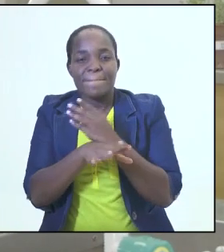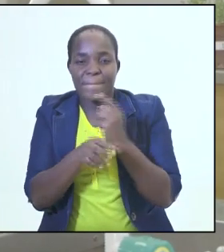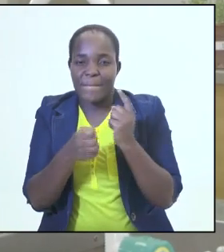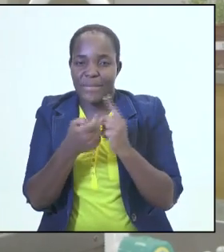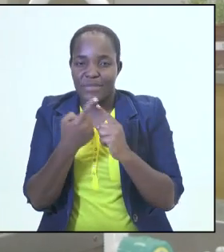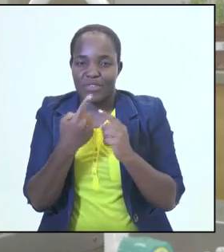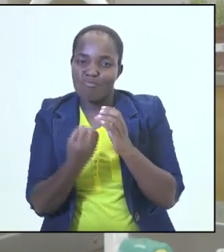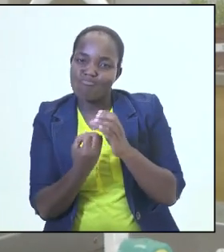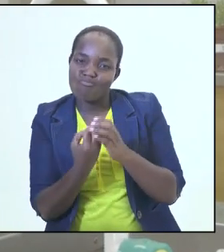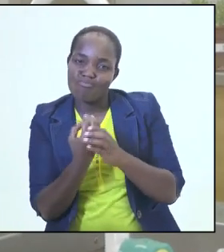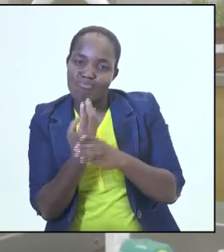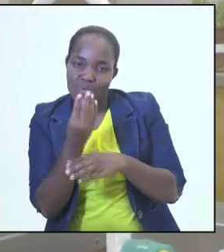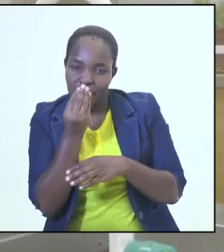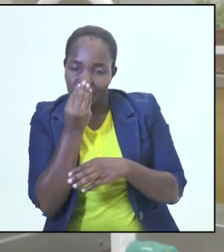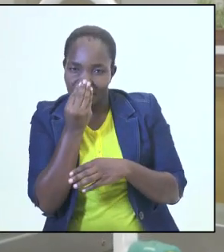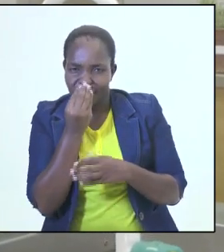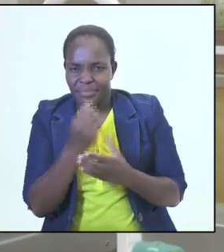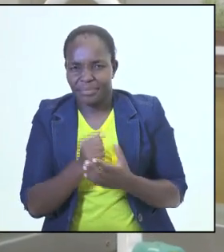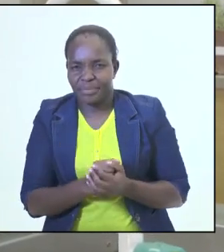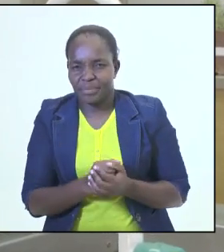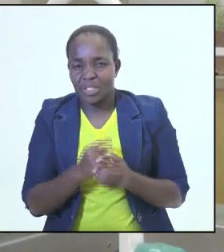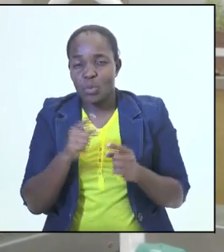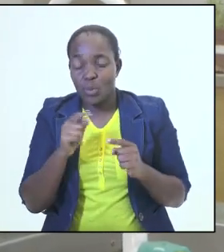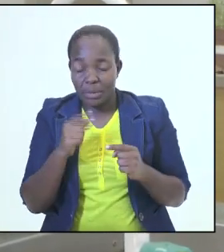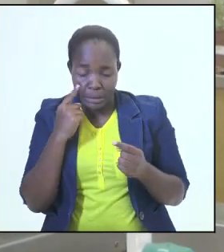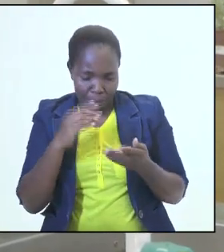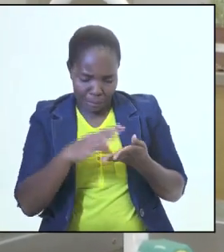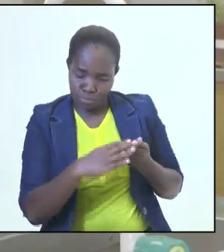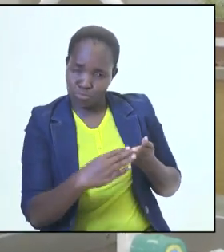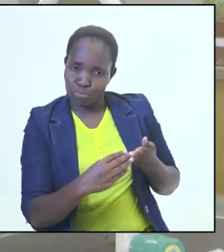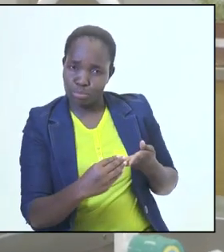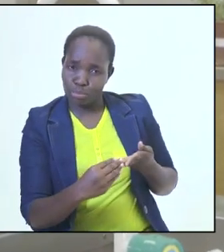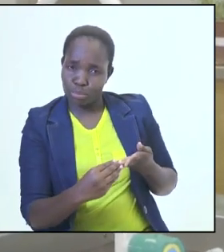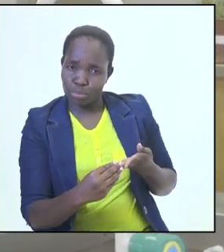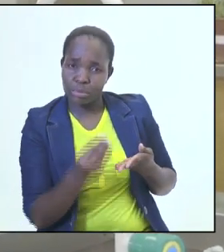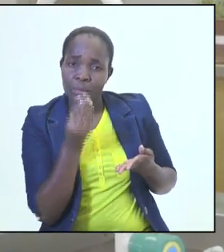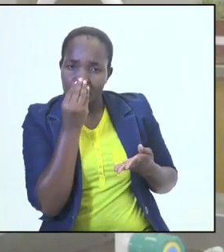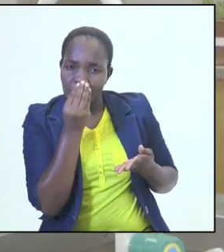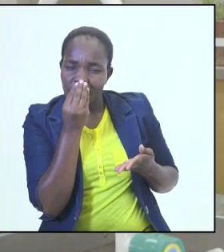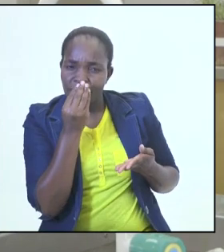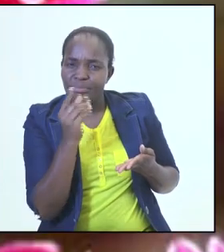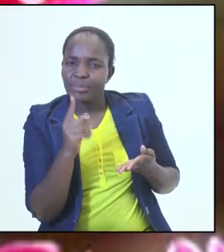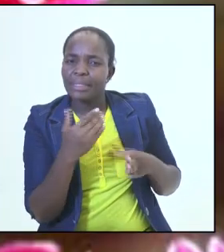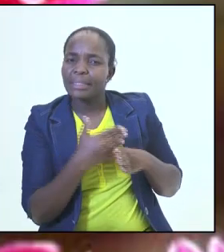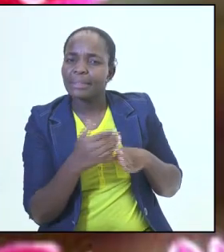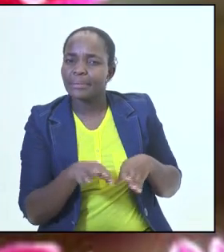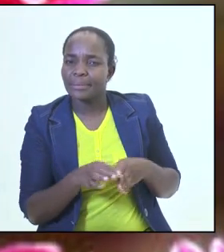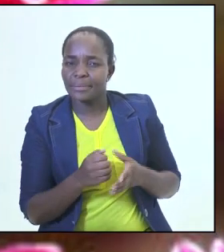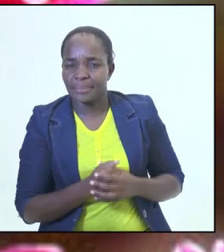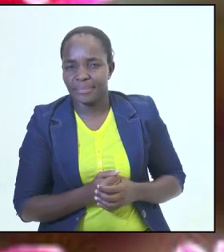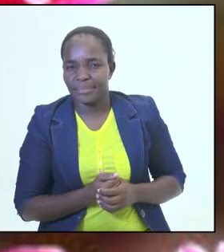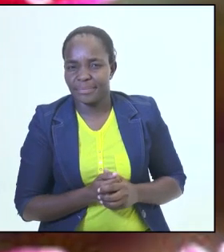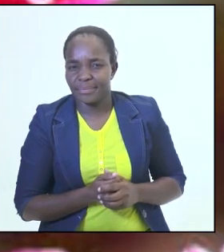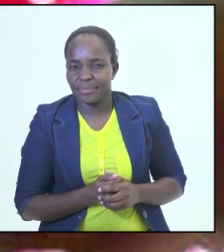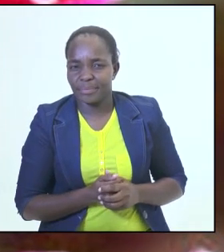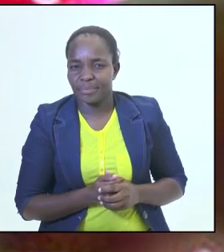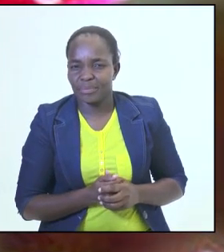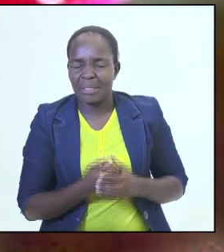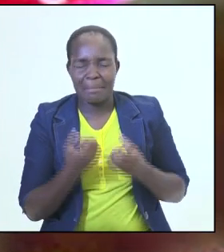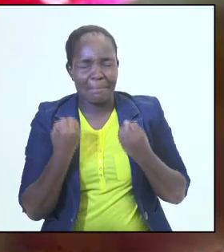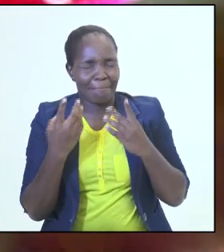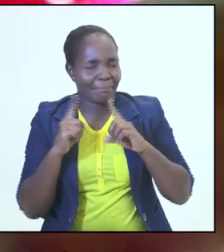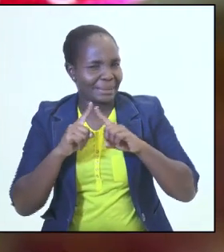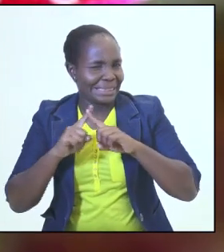to learn about the structure of the flower and their functions. There is a wide variety